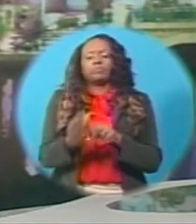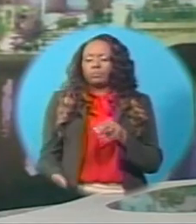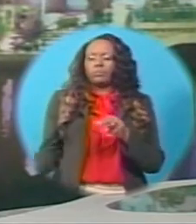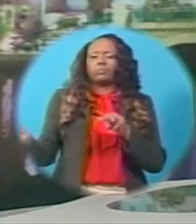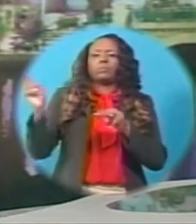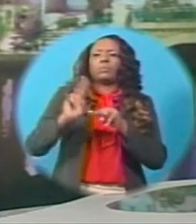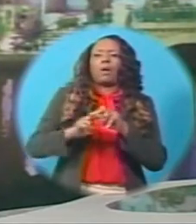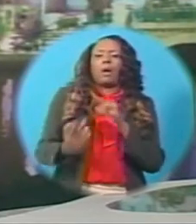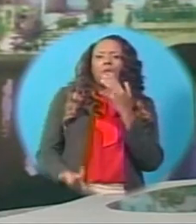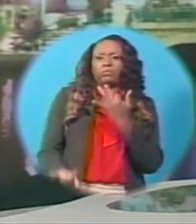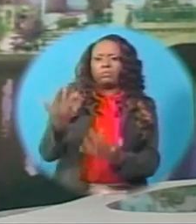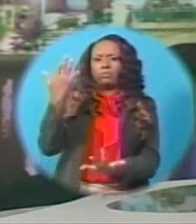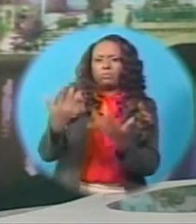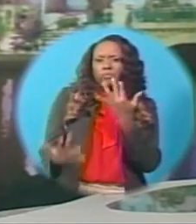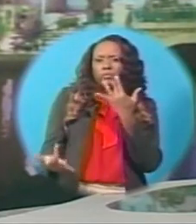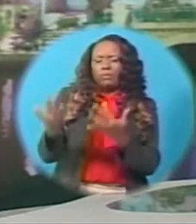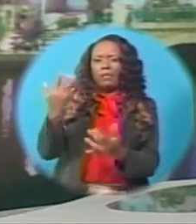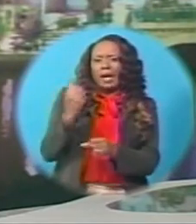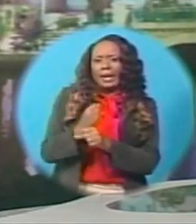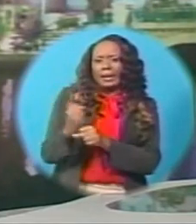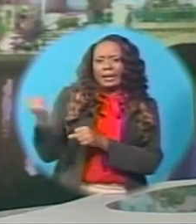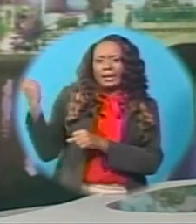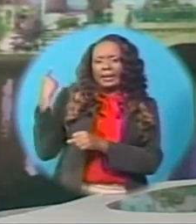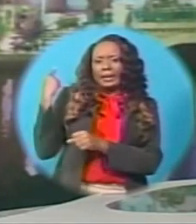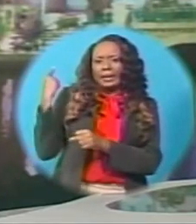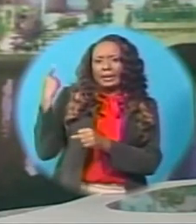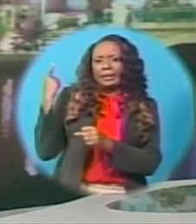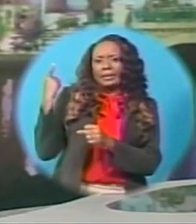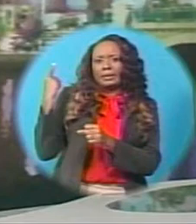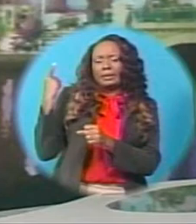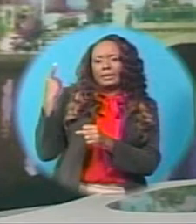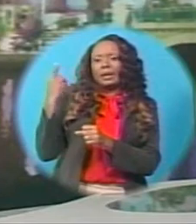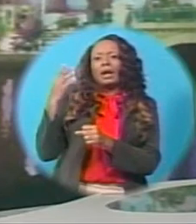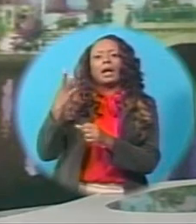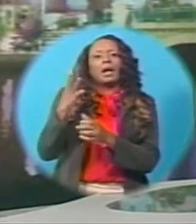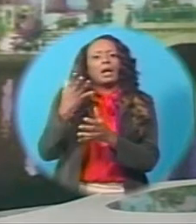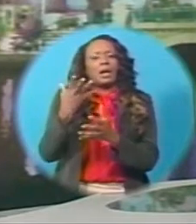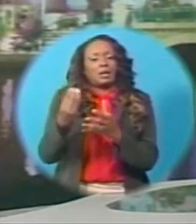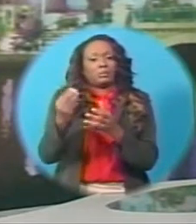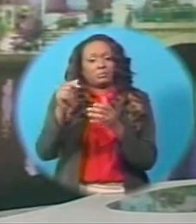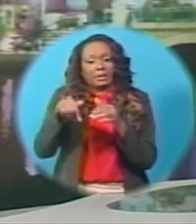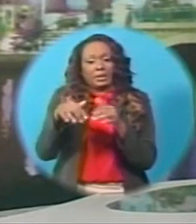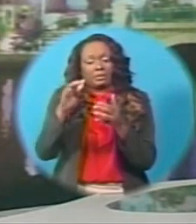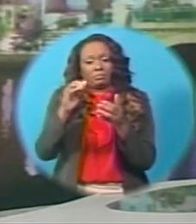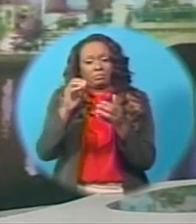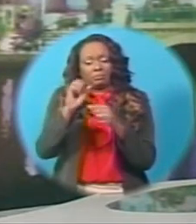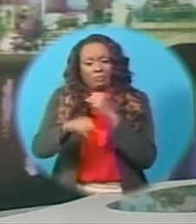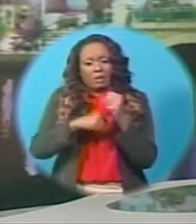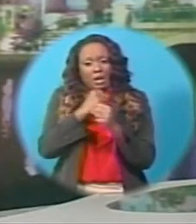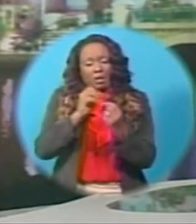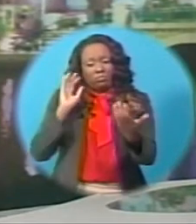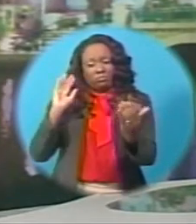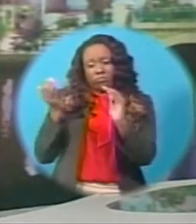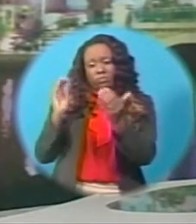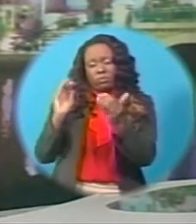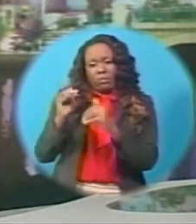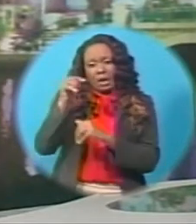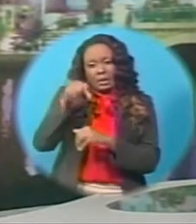for 2017 compared with the same period last year. The Barbados Fire Service has to date responded